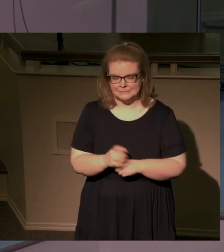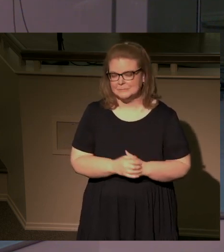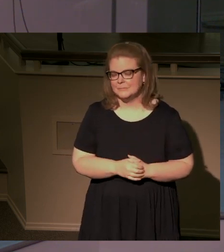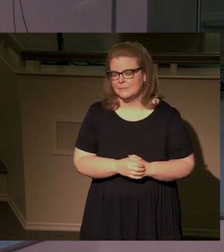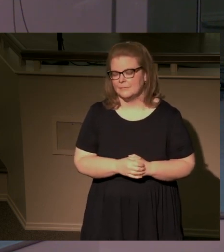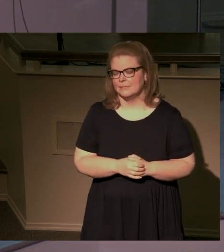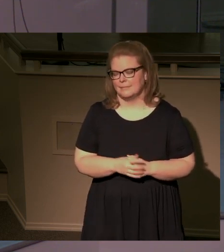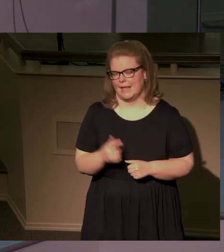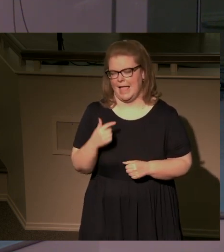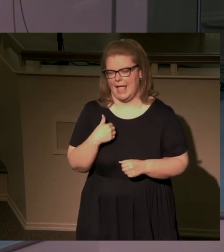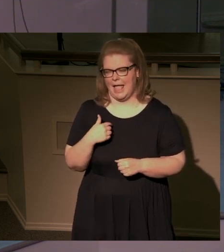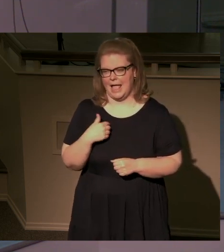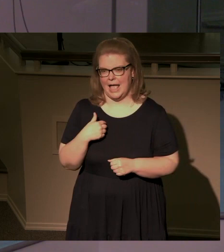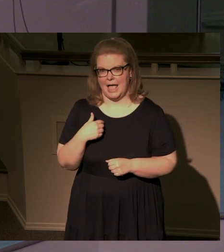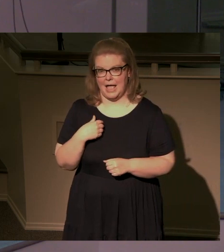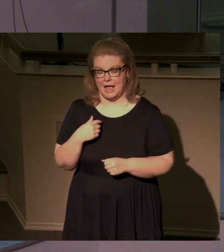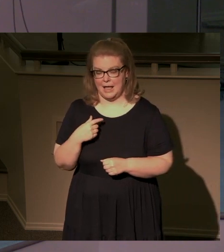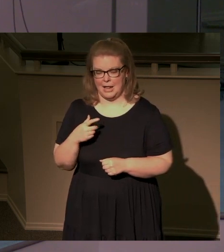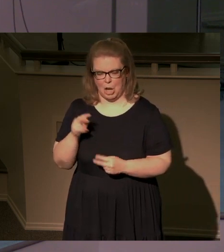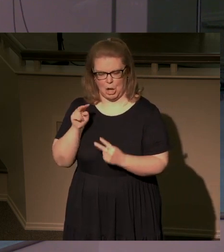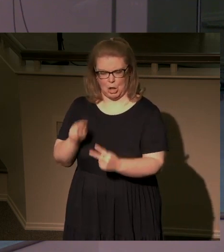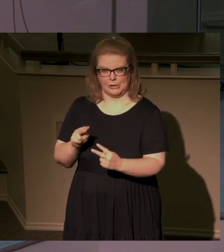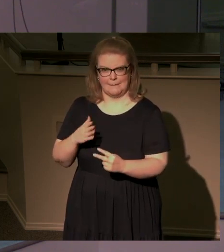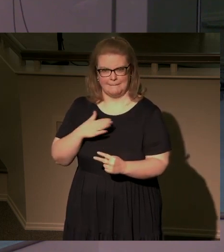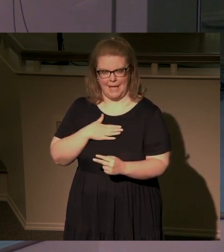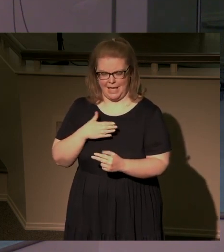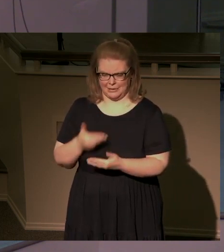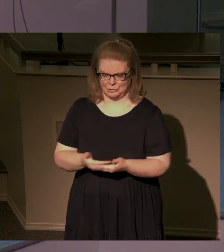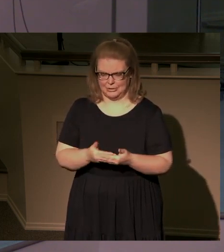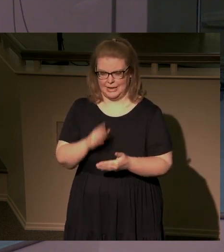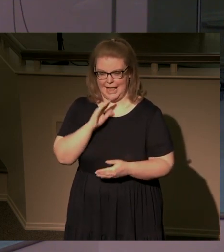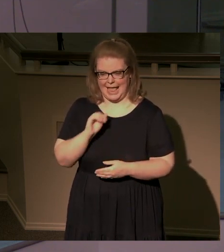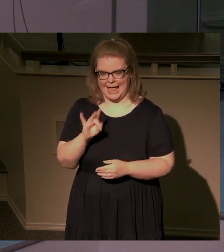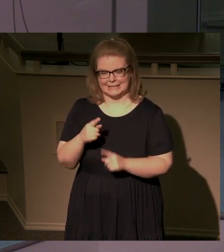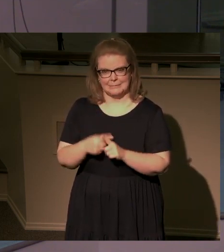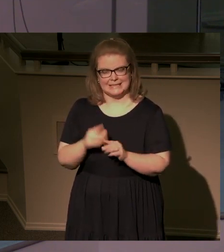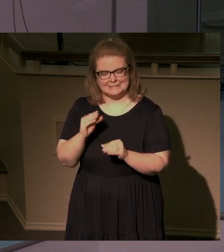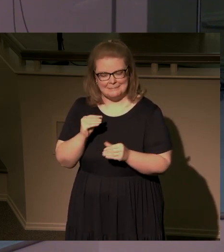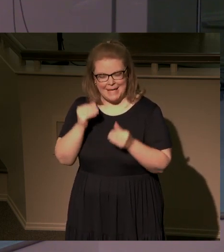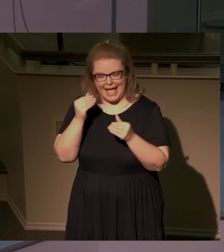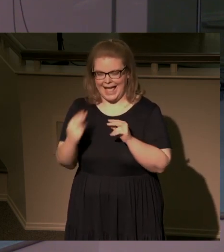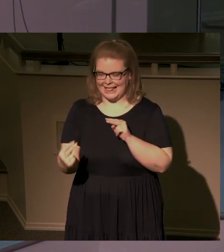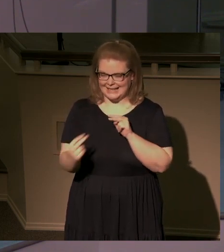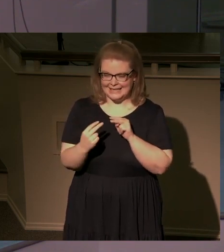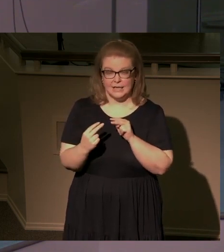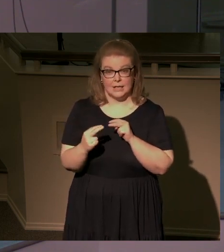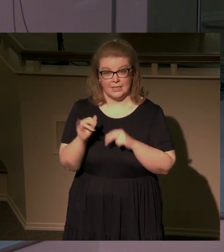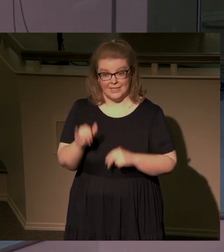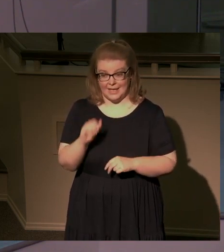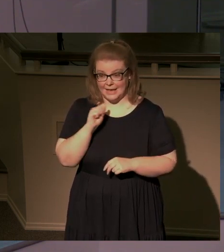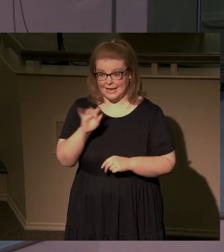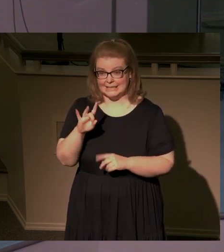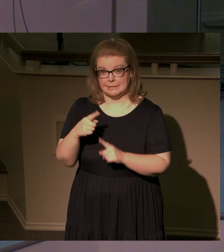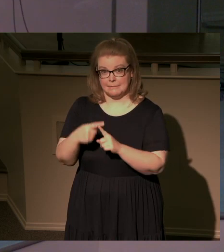I looked in the eyes of my 18-year-old child that was smiling at me, and this 18-year-old child,